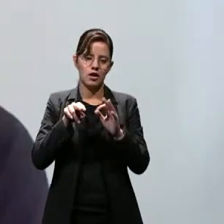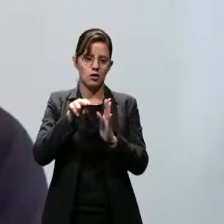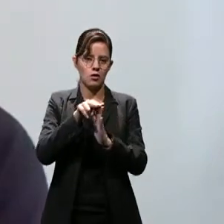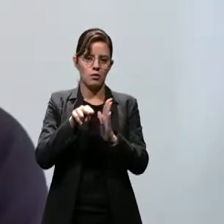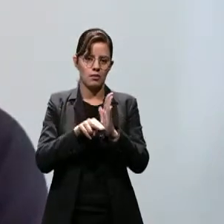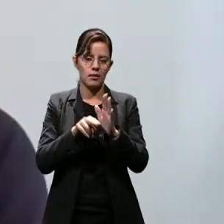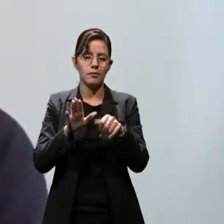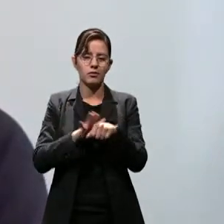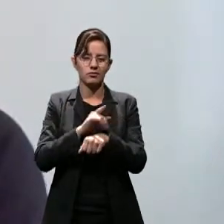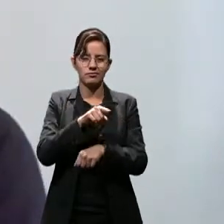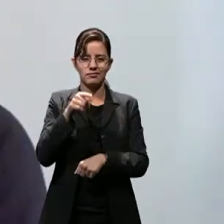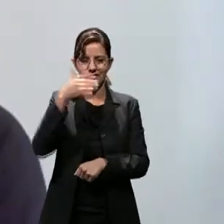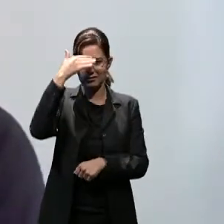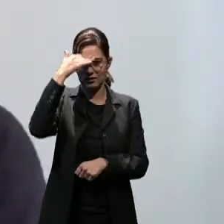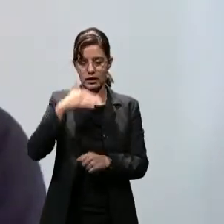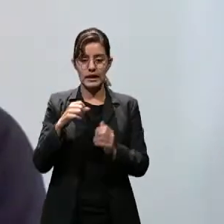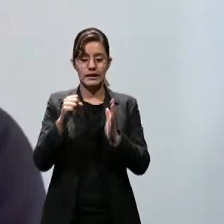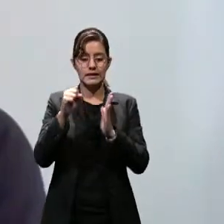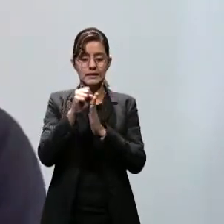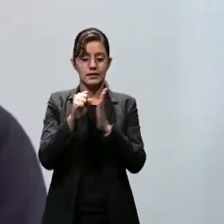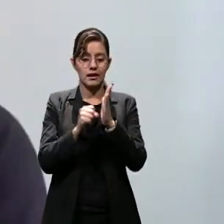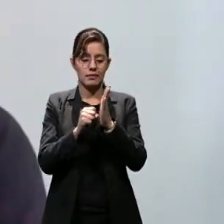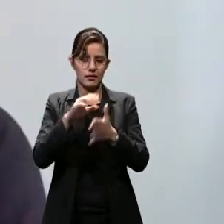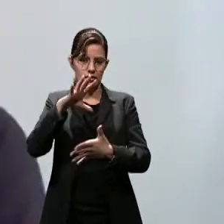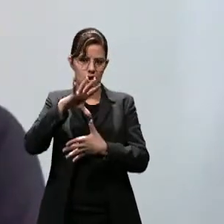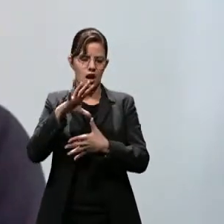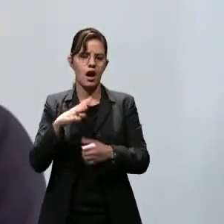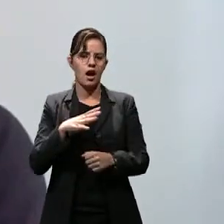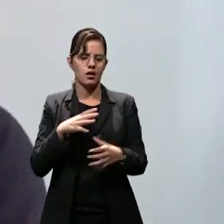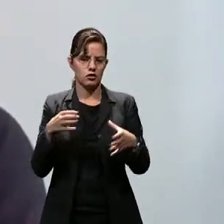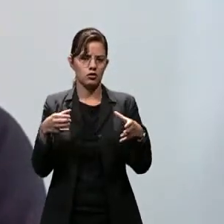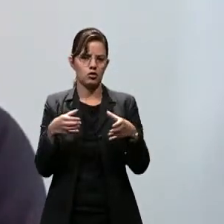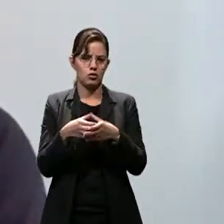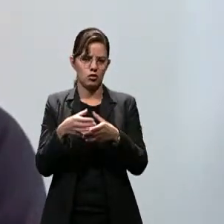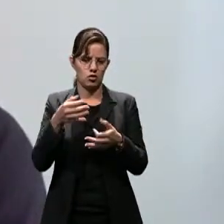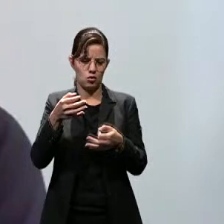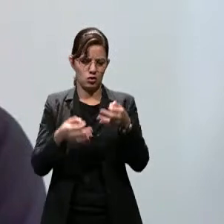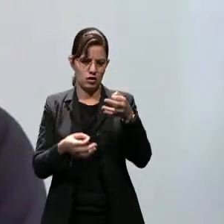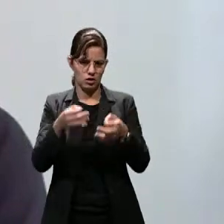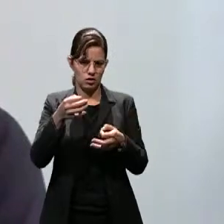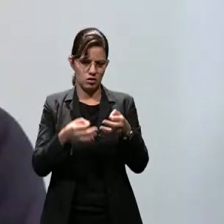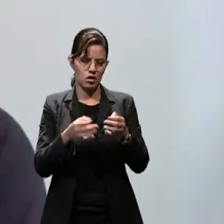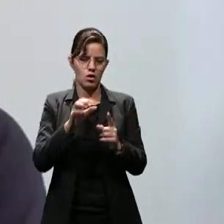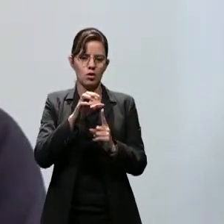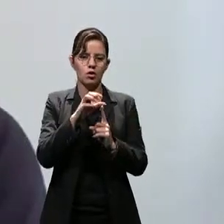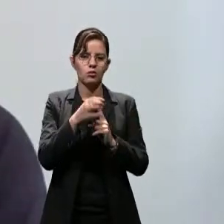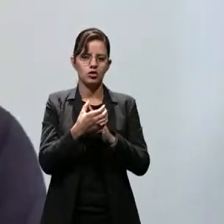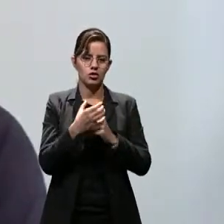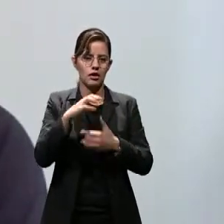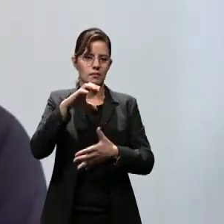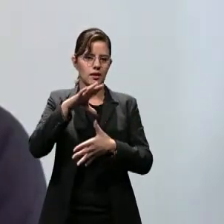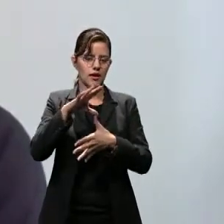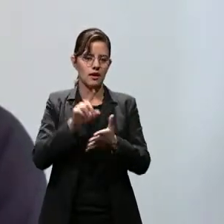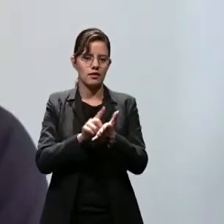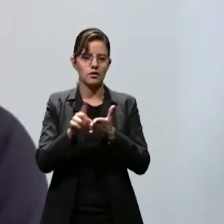this topic. Because we know that in our system, we have a judicial system that includes human rights,